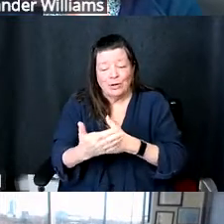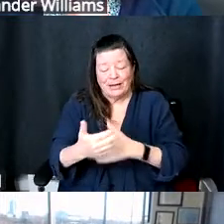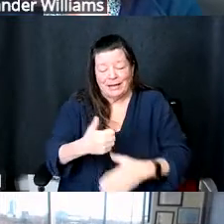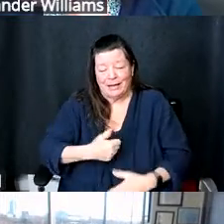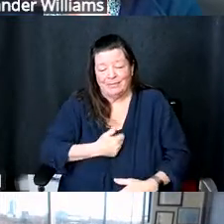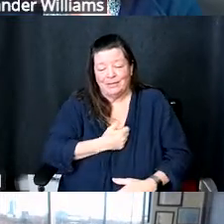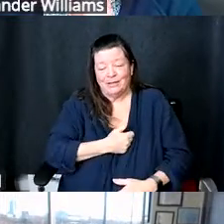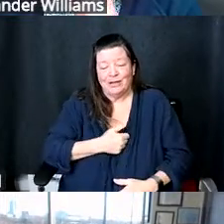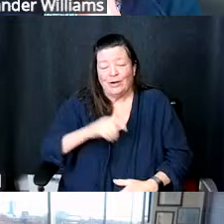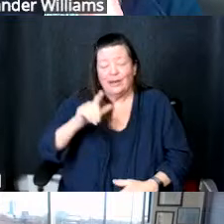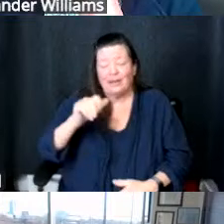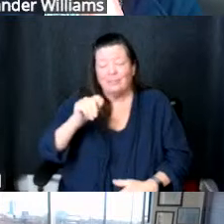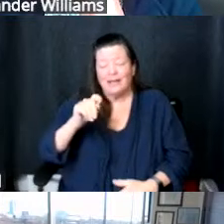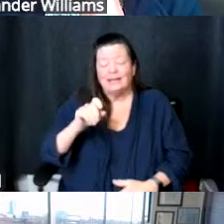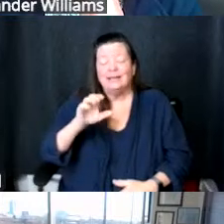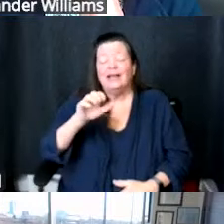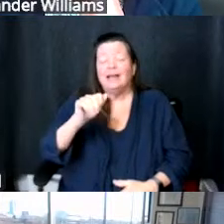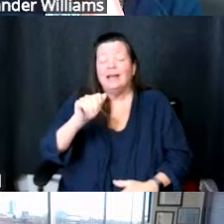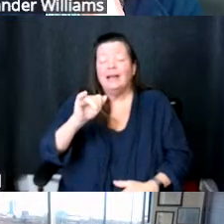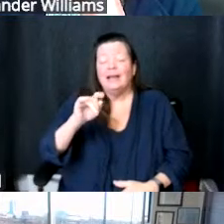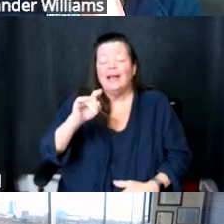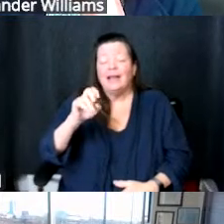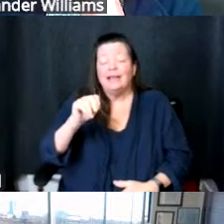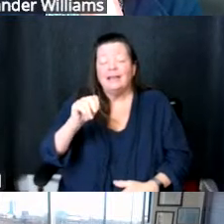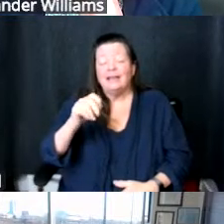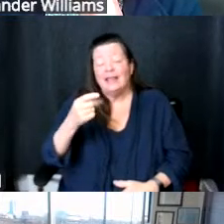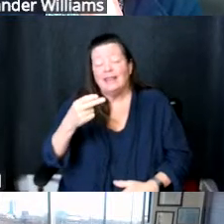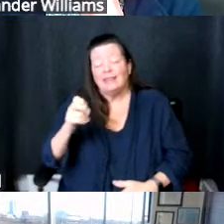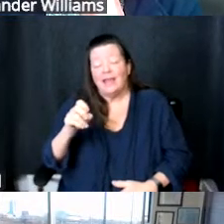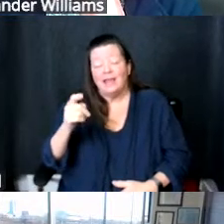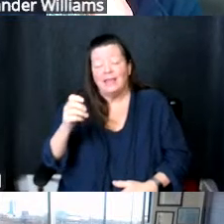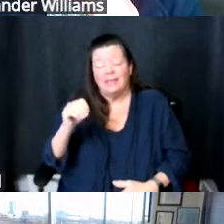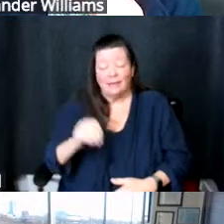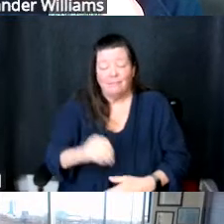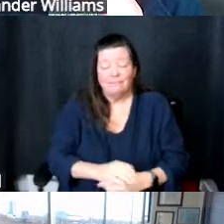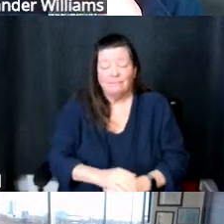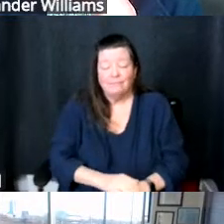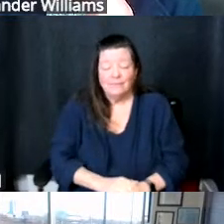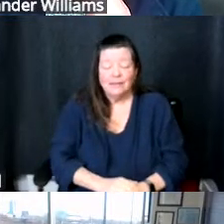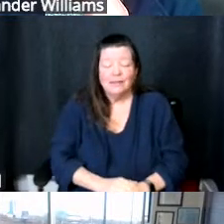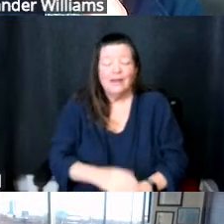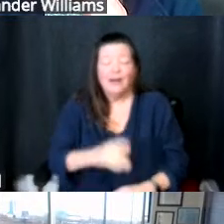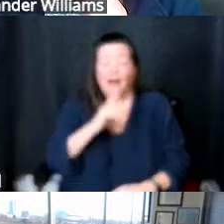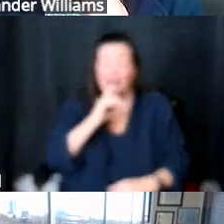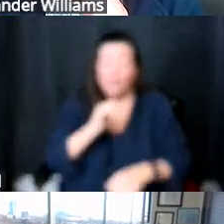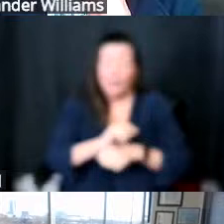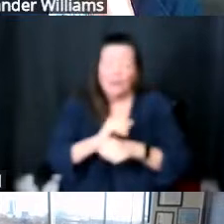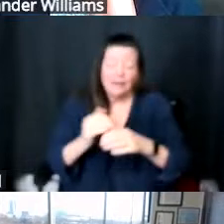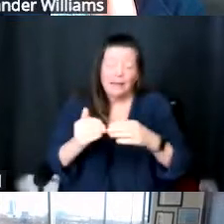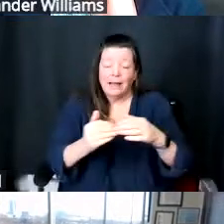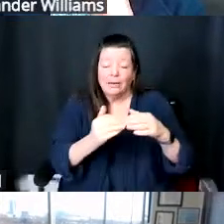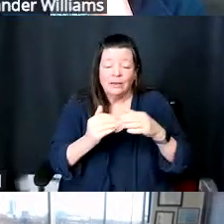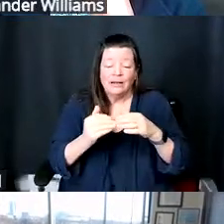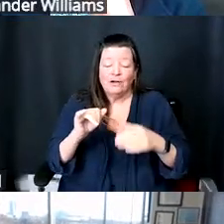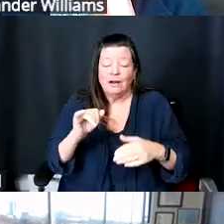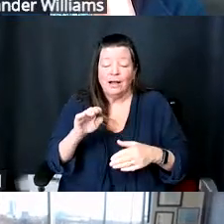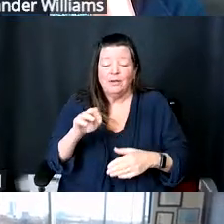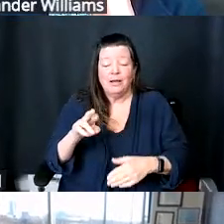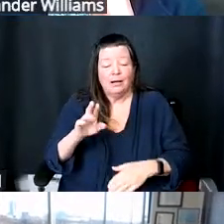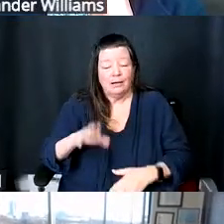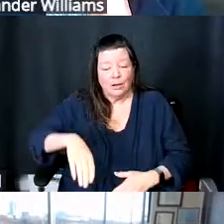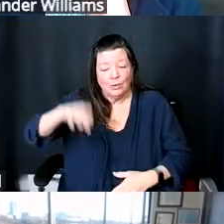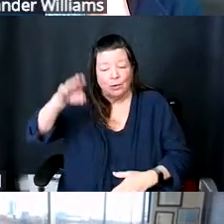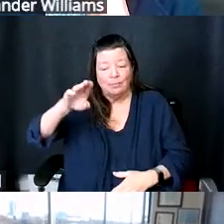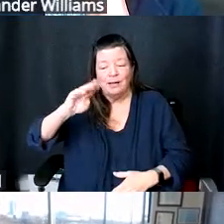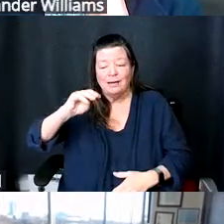Aiden Gronauer, they, them, or he, him pronouns, Assistant Director of Civil Rights and Equity for the IBR. I grew up in Memphis, Tennessee,